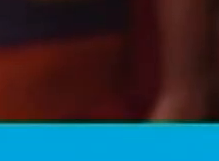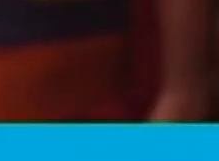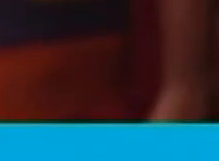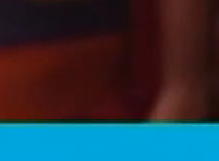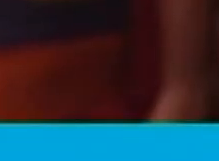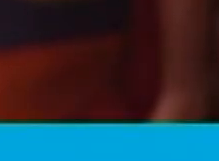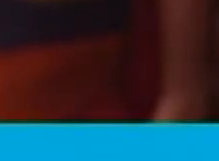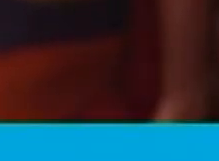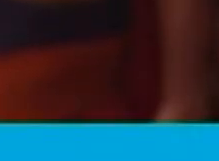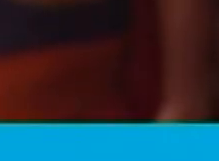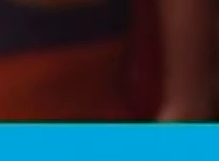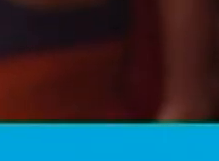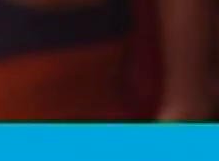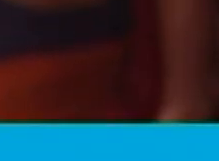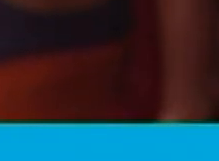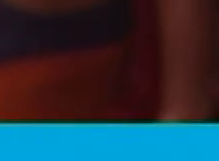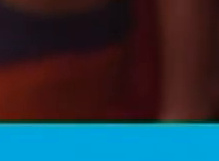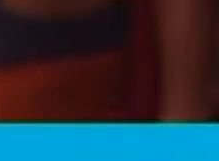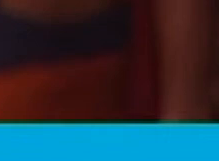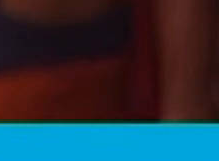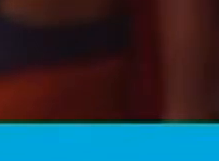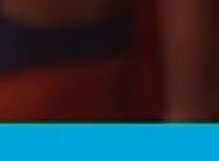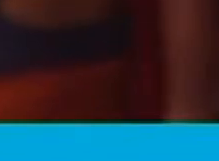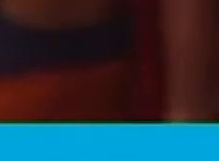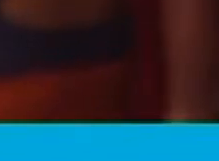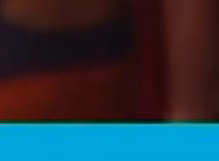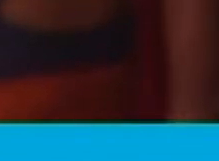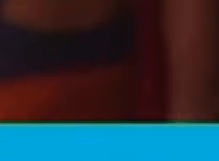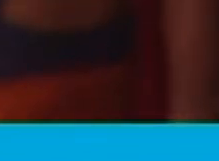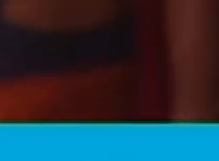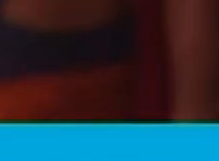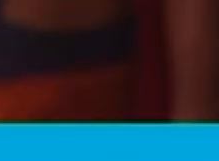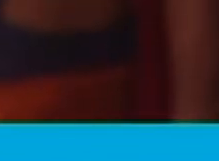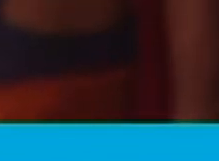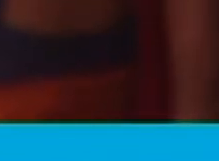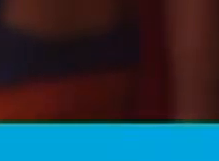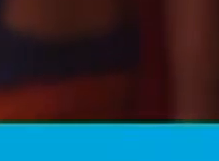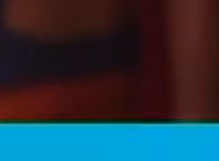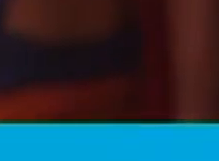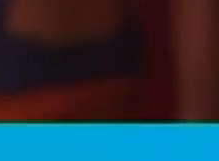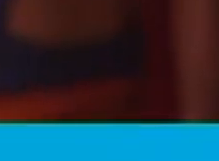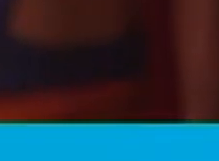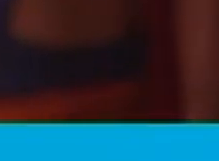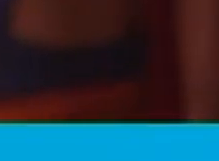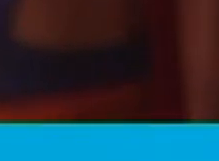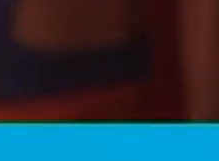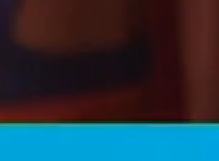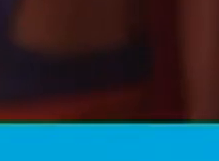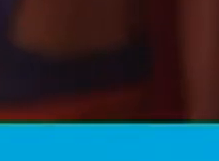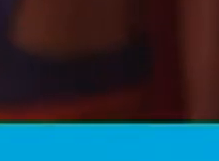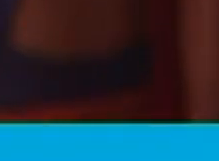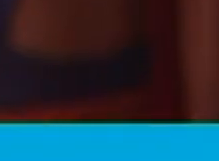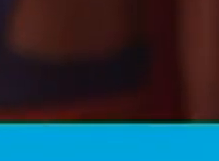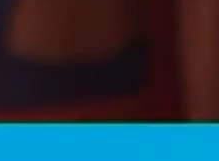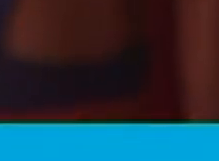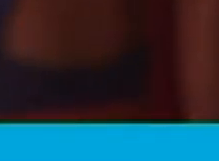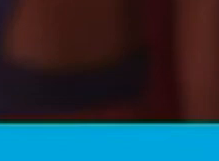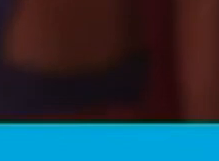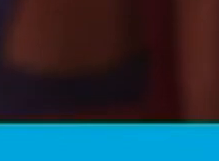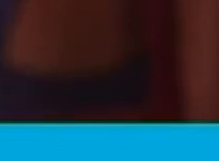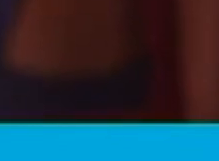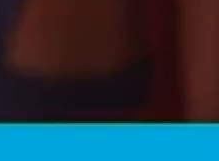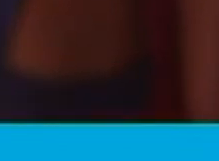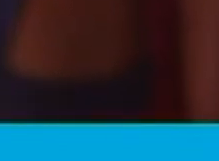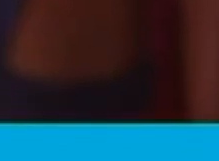I wish I could tell father that brother Sushim has become the greatest warrior through deception, not through his ability. He